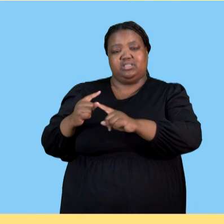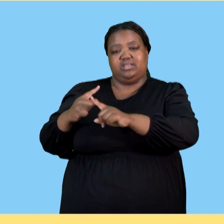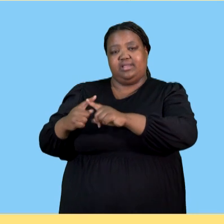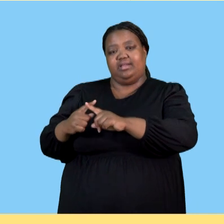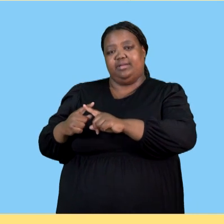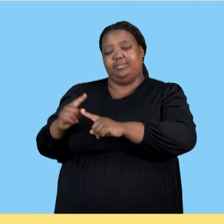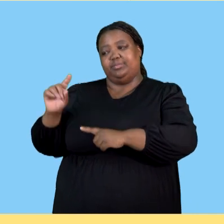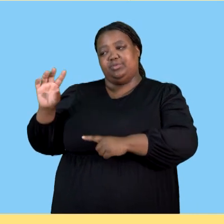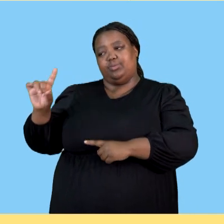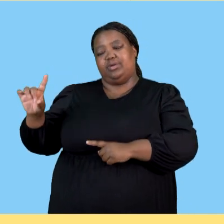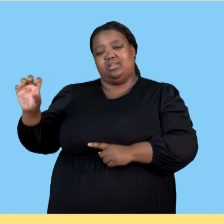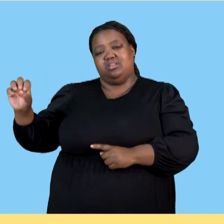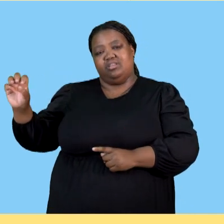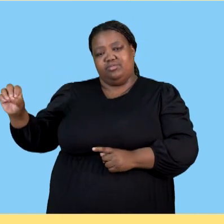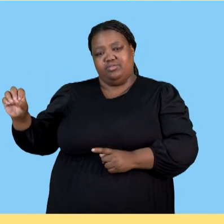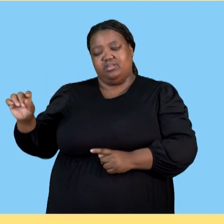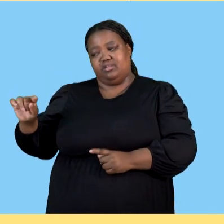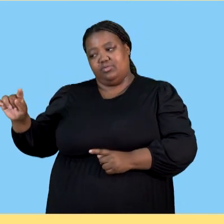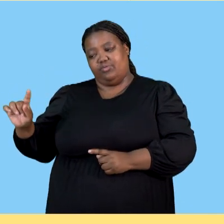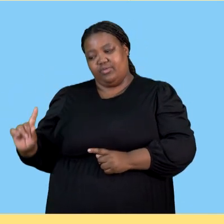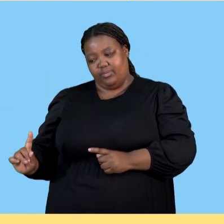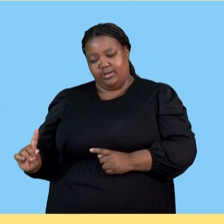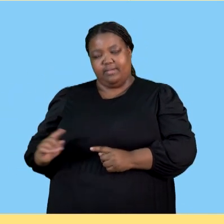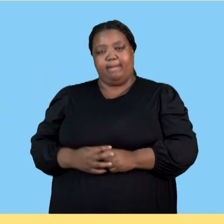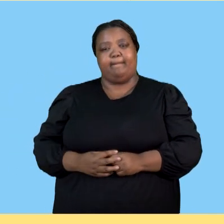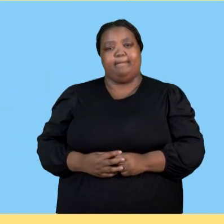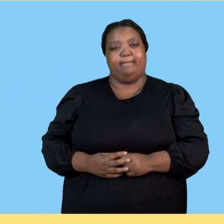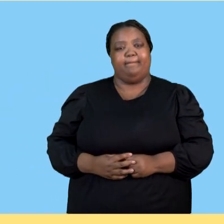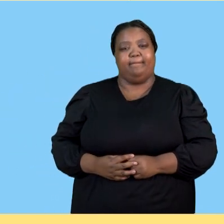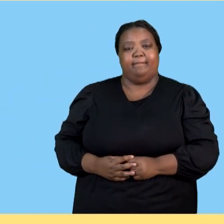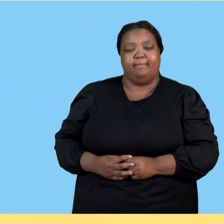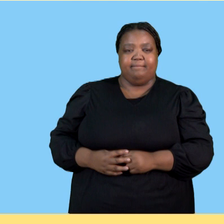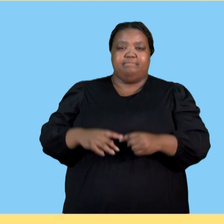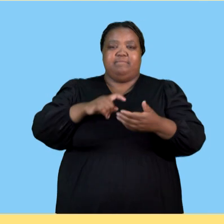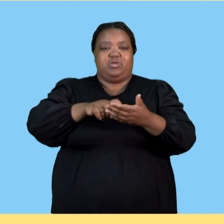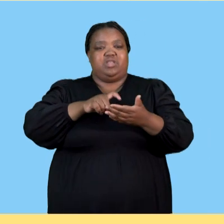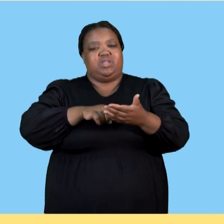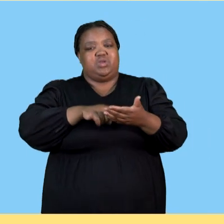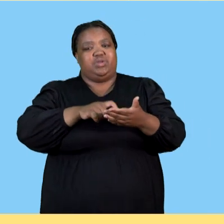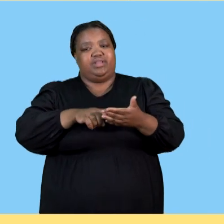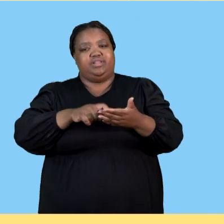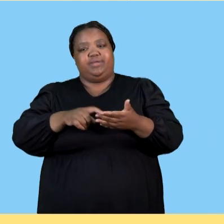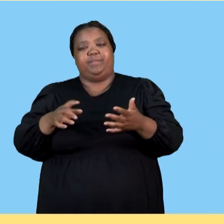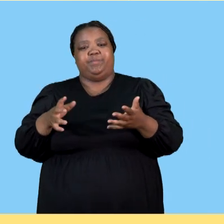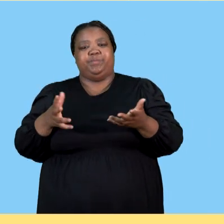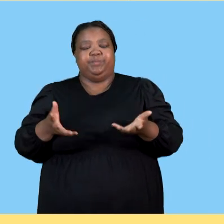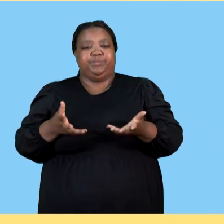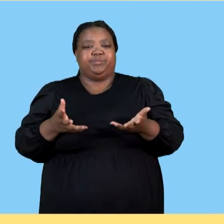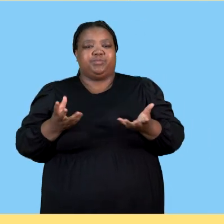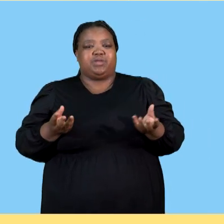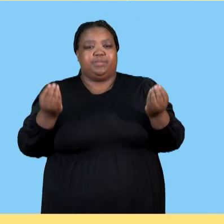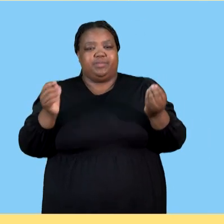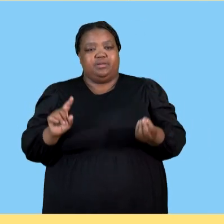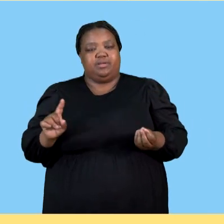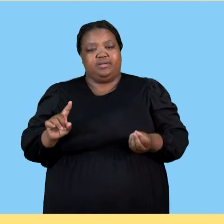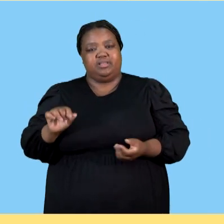then we multiply this by 100 over 1. You punch that in your calculator, it should give